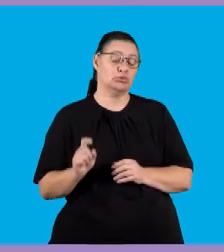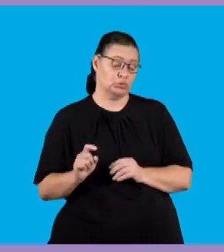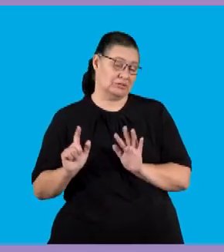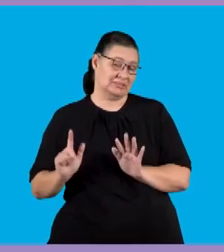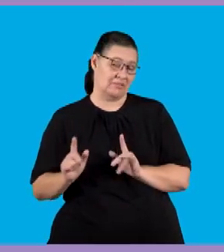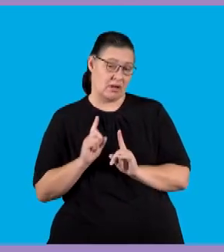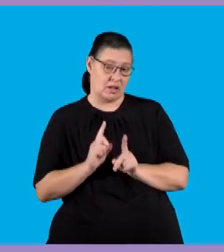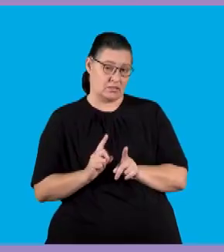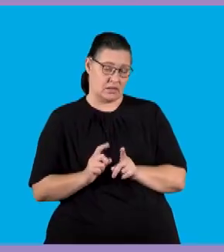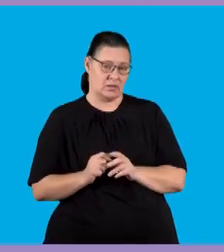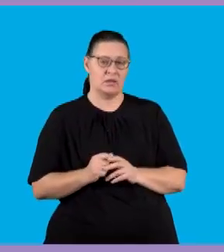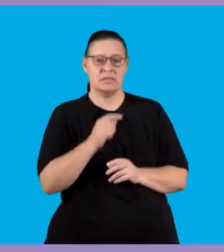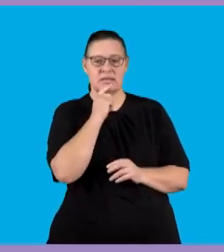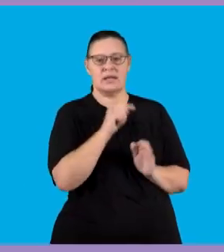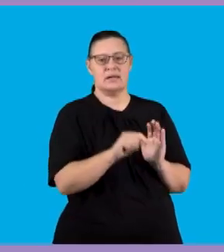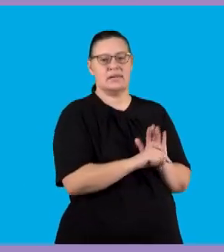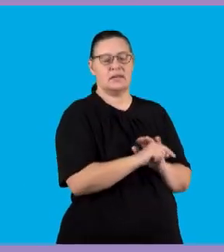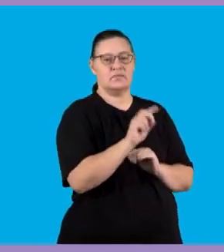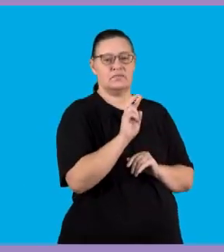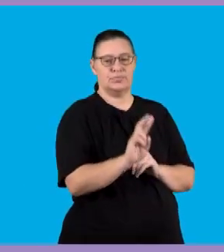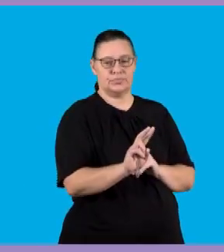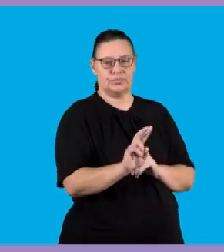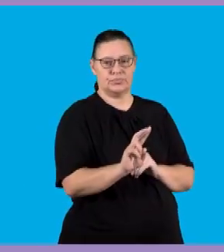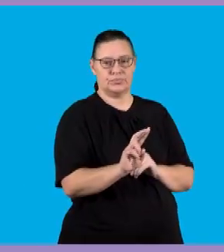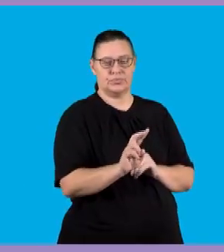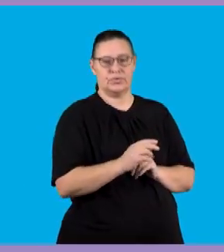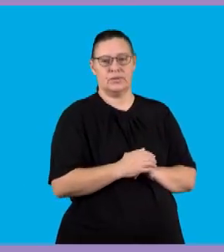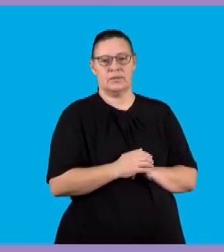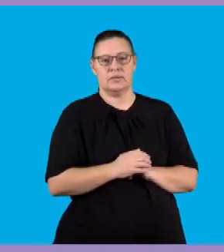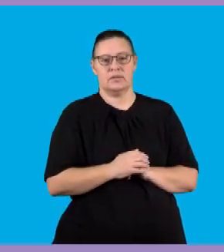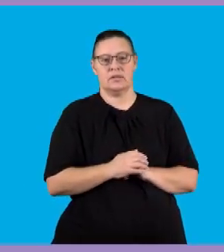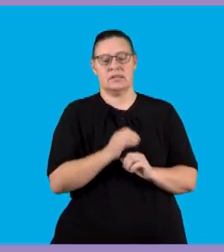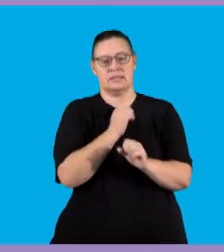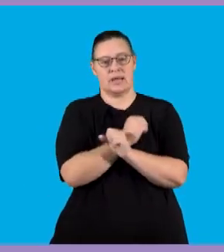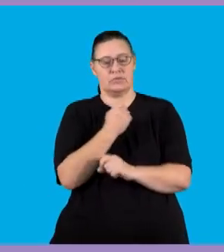we should get an answer of 7. So if we say negative 2